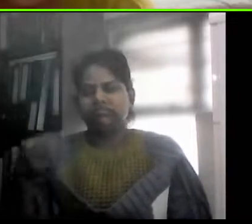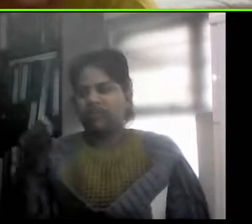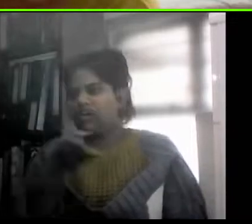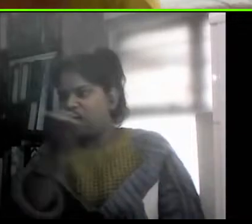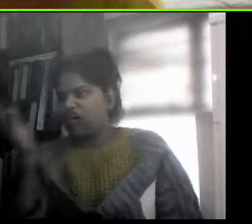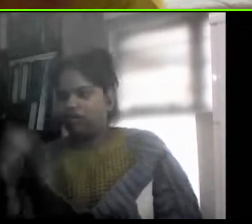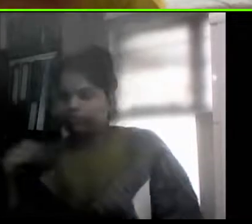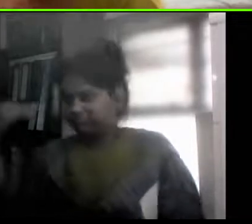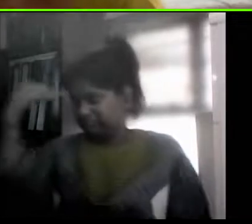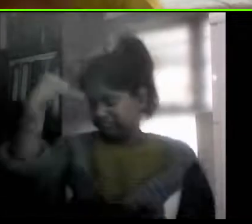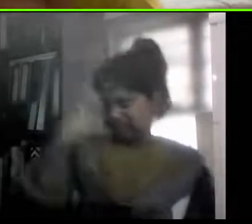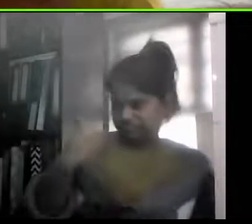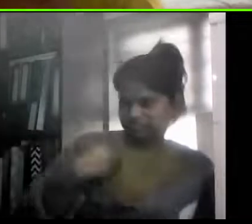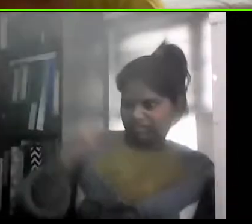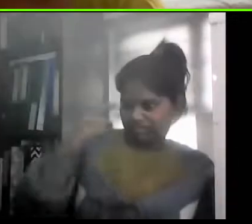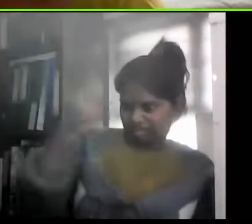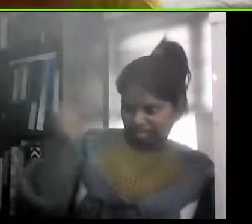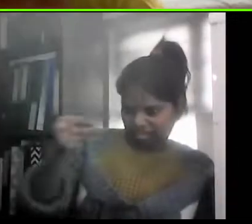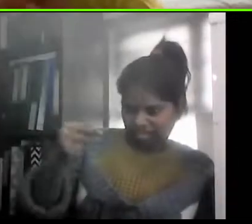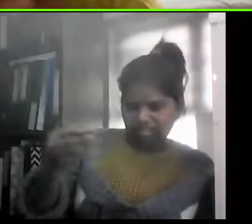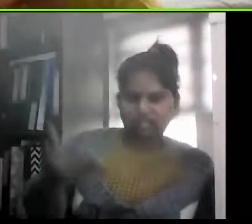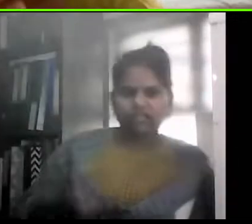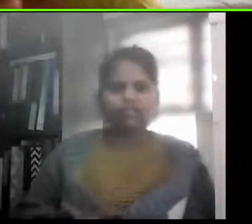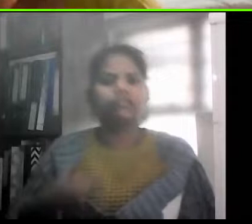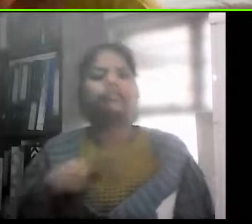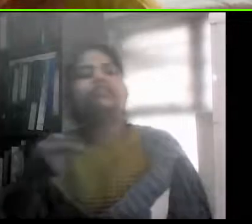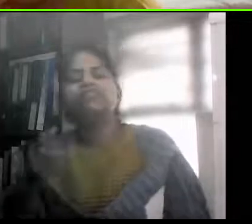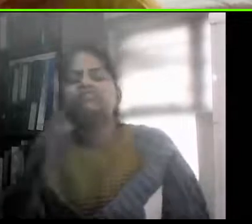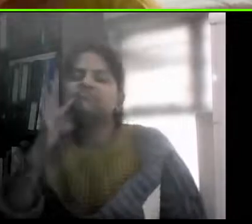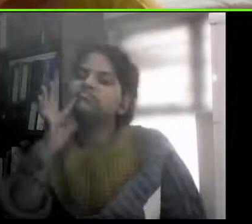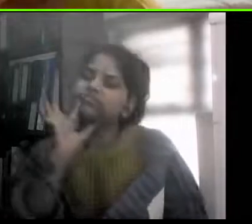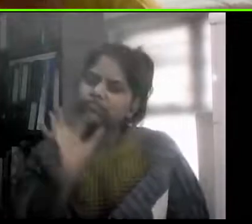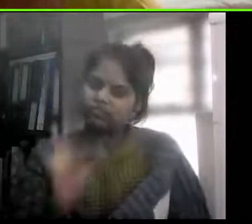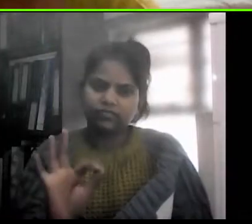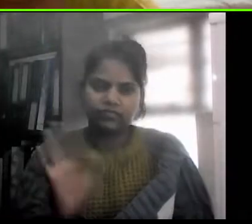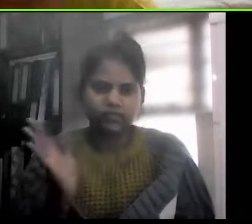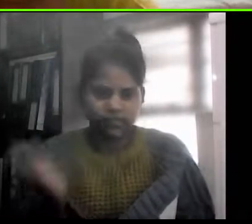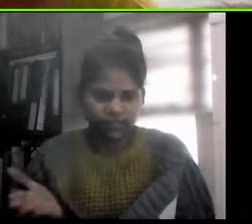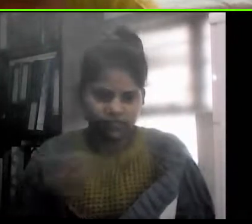of a thing. And that is very important. I mean, if I